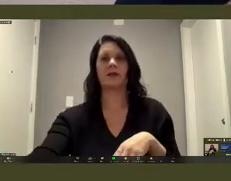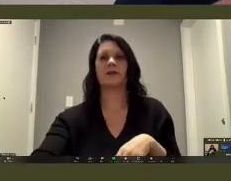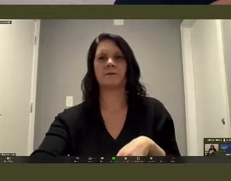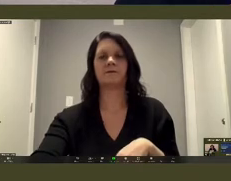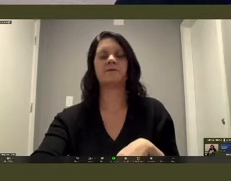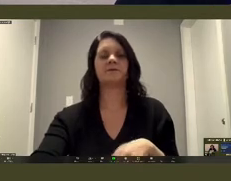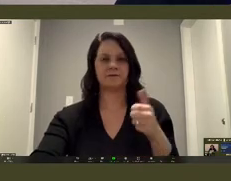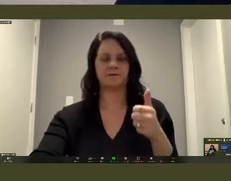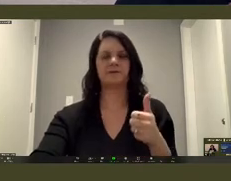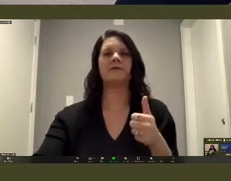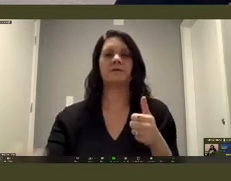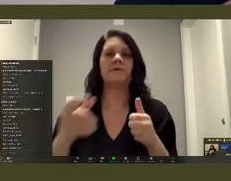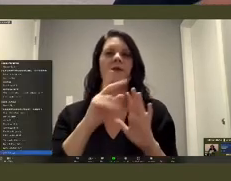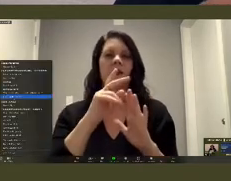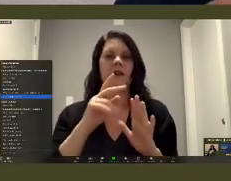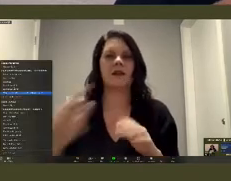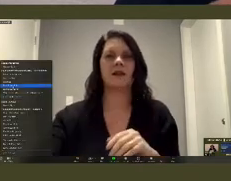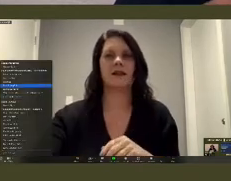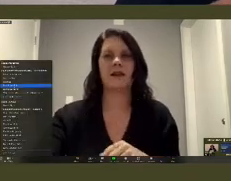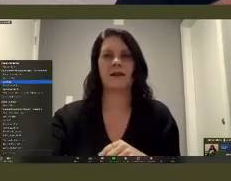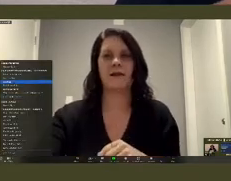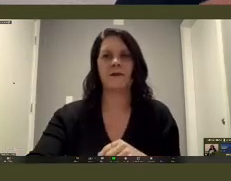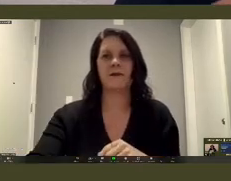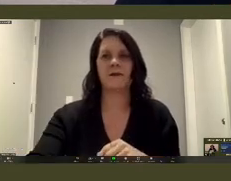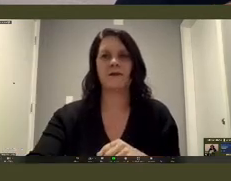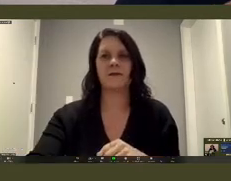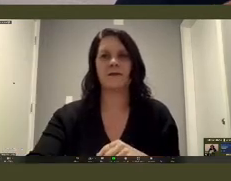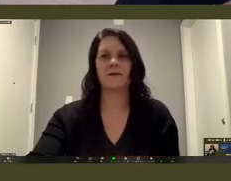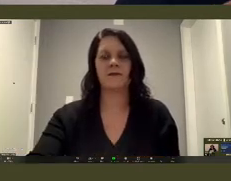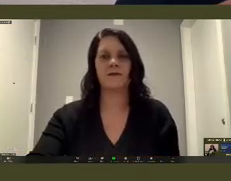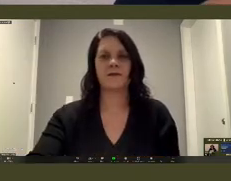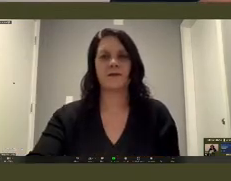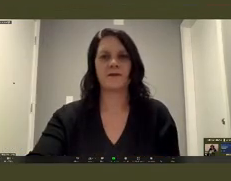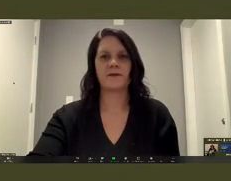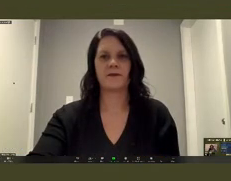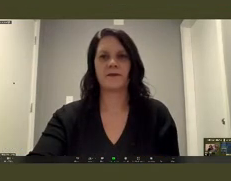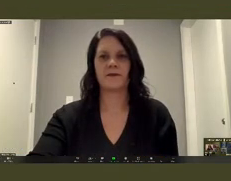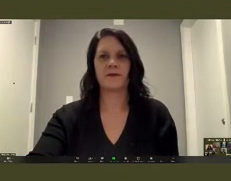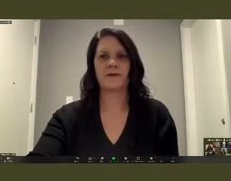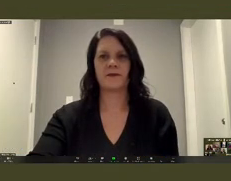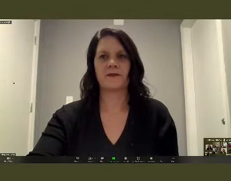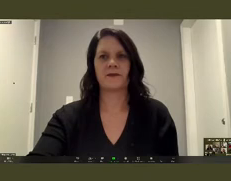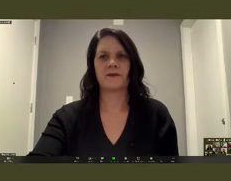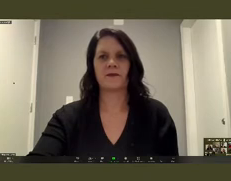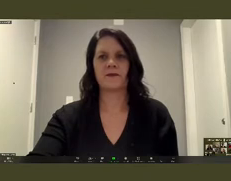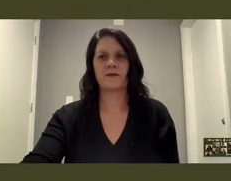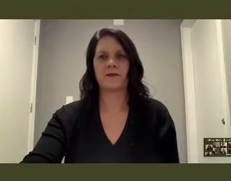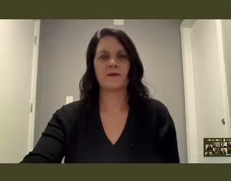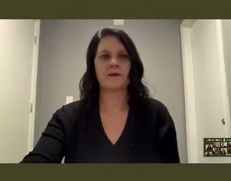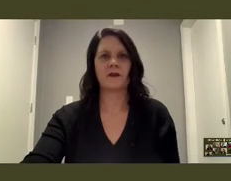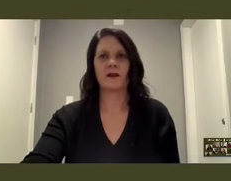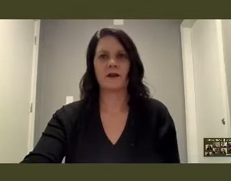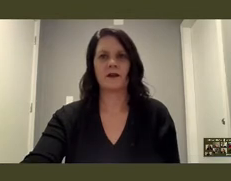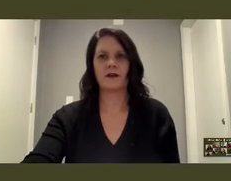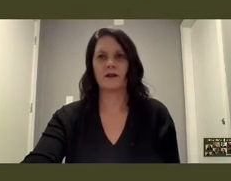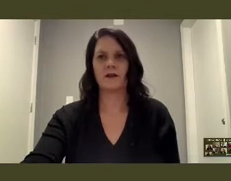what's your reaction to those results? And what do you think our priorities should be when we prepare for environmental